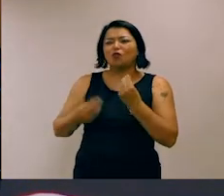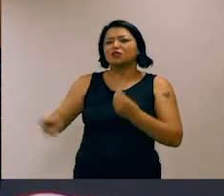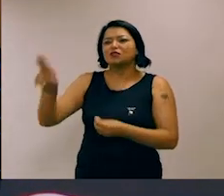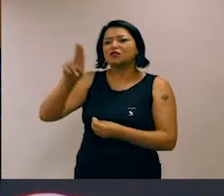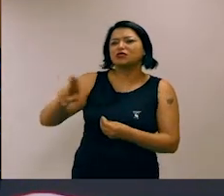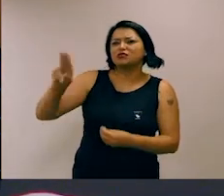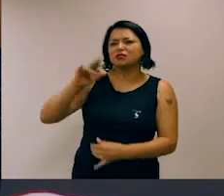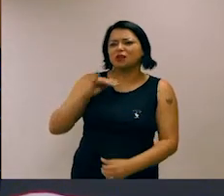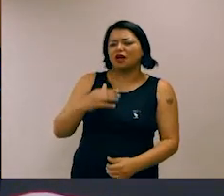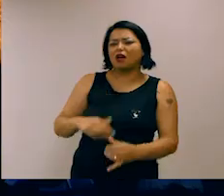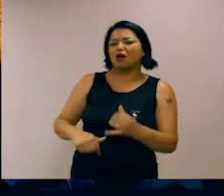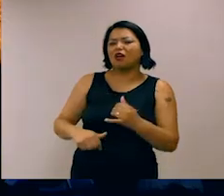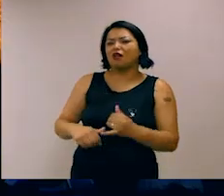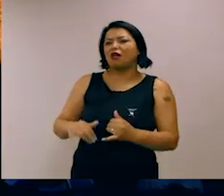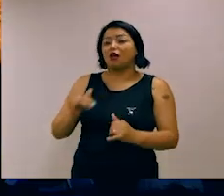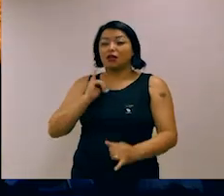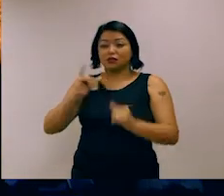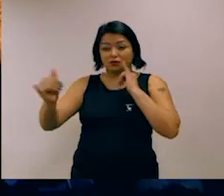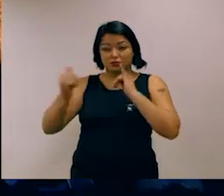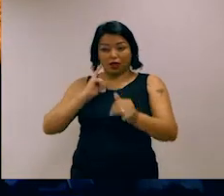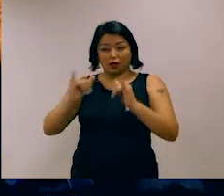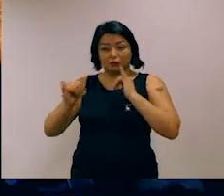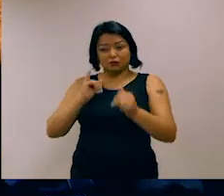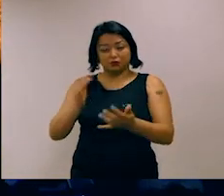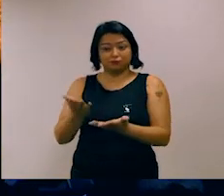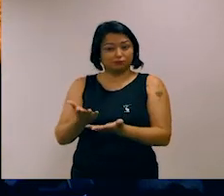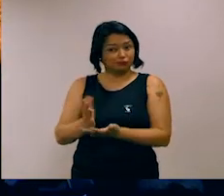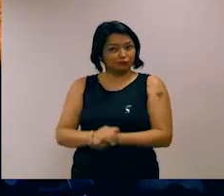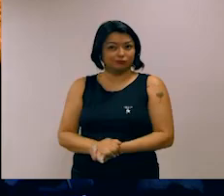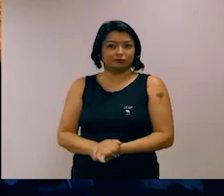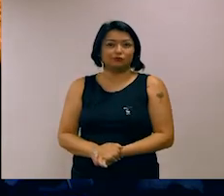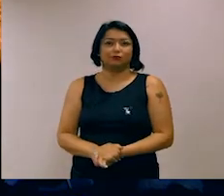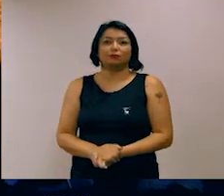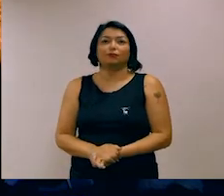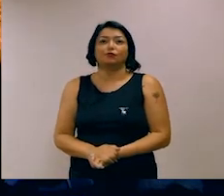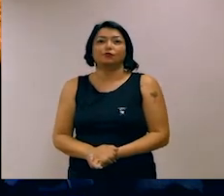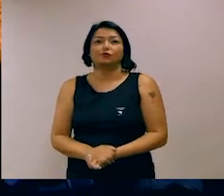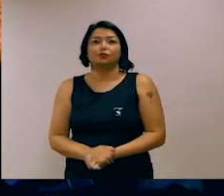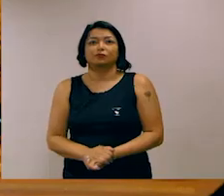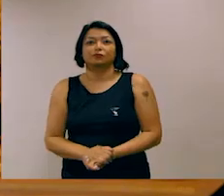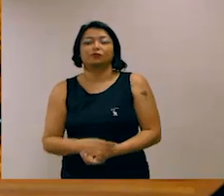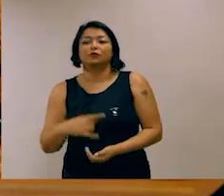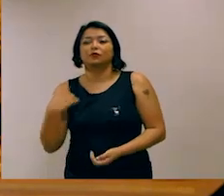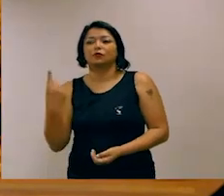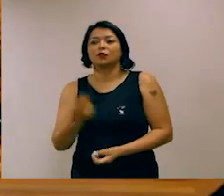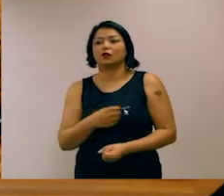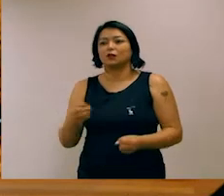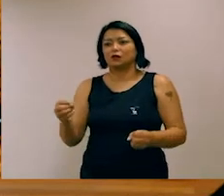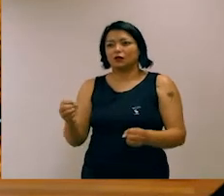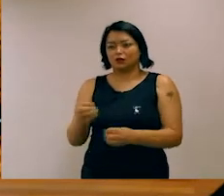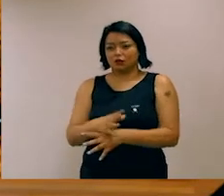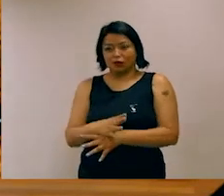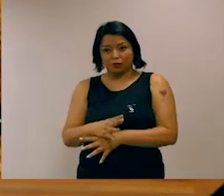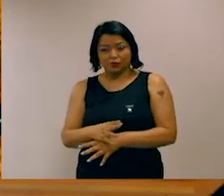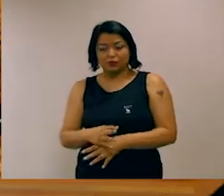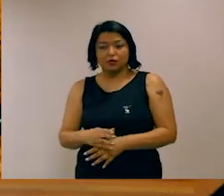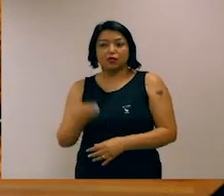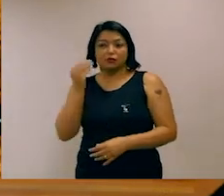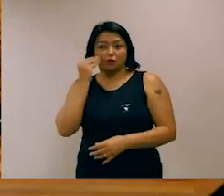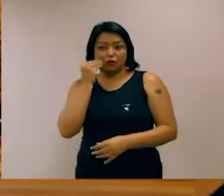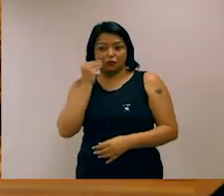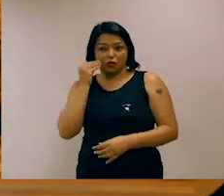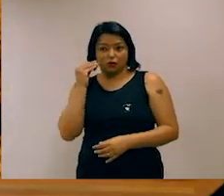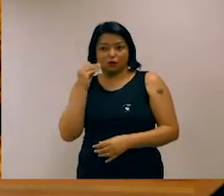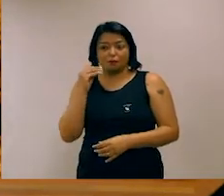the experiment is, we finished the experiment recently. Okay. So these girls, they are still young girls. They're in their